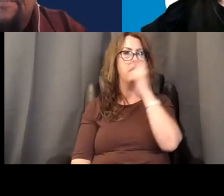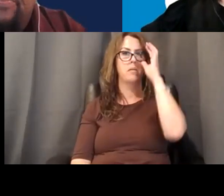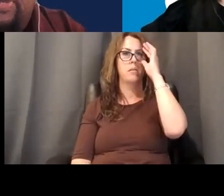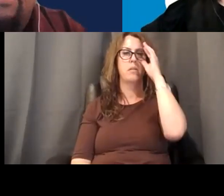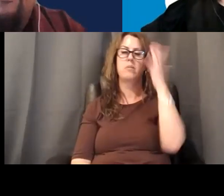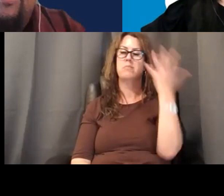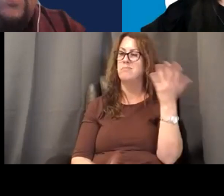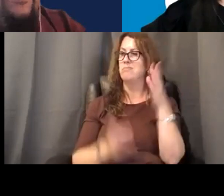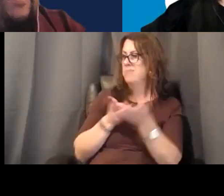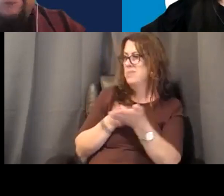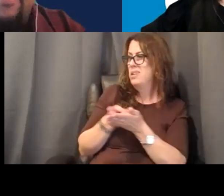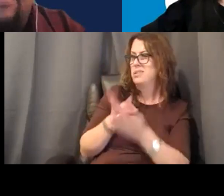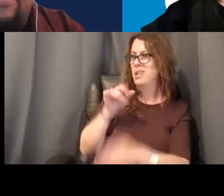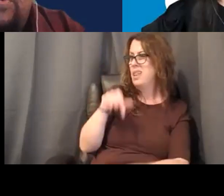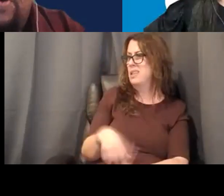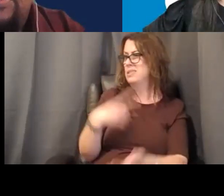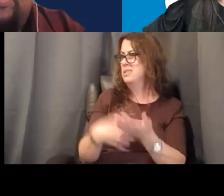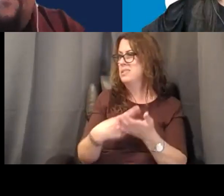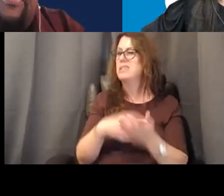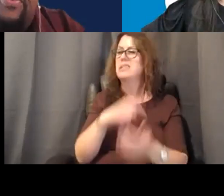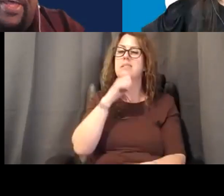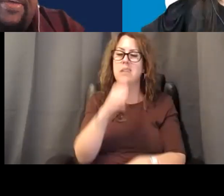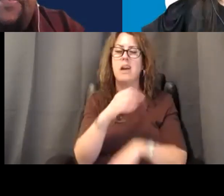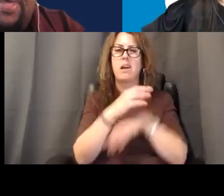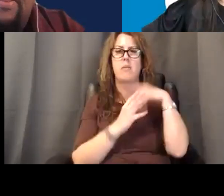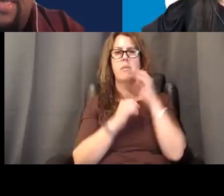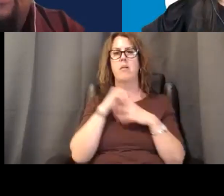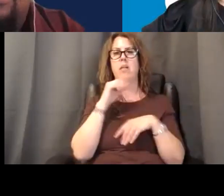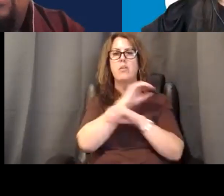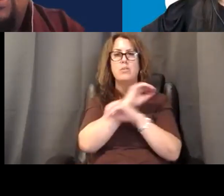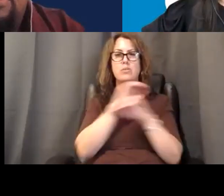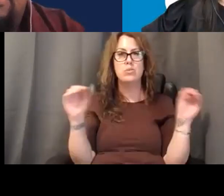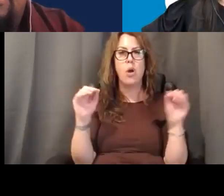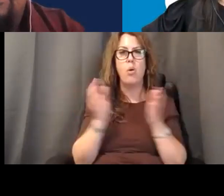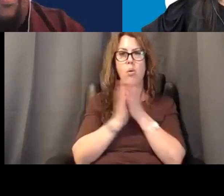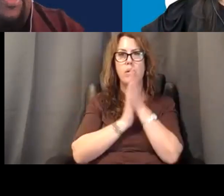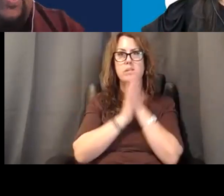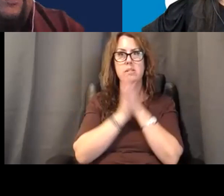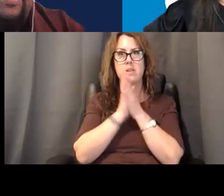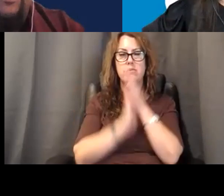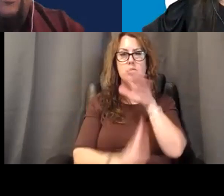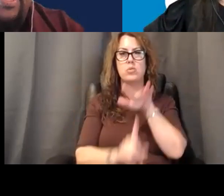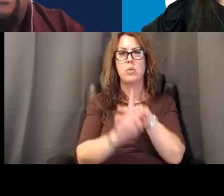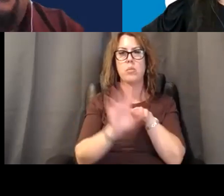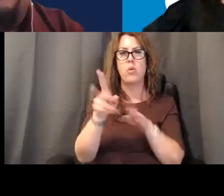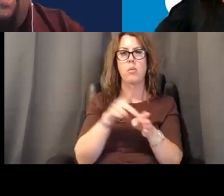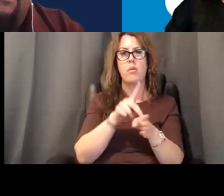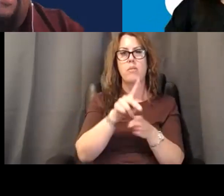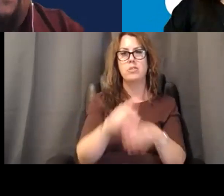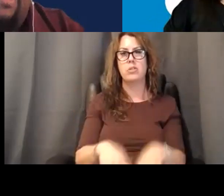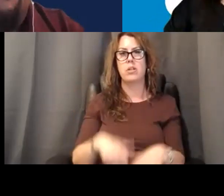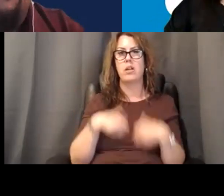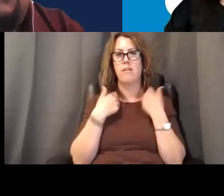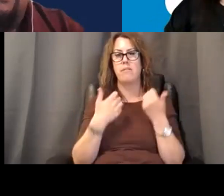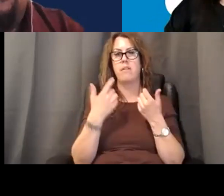comfortable. Like there's no incentive to show up in your professional life and have to deal with either, hey,